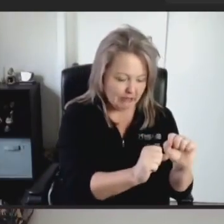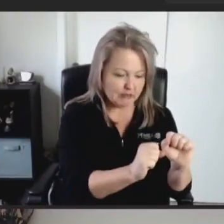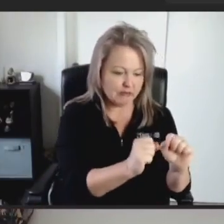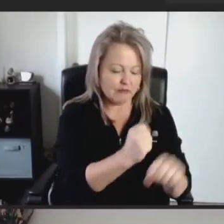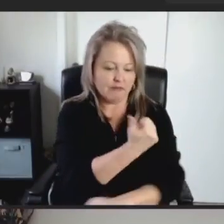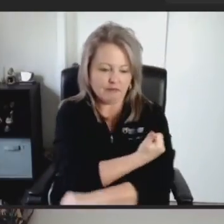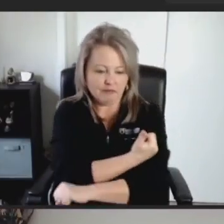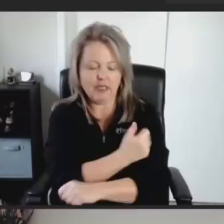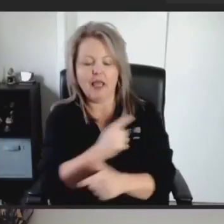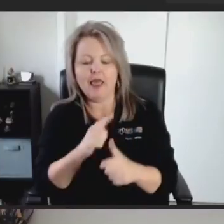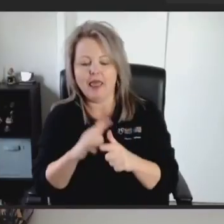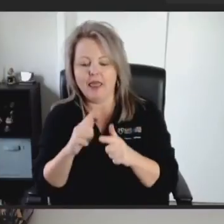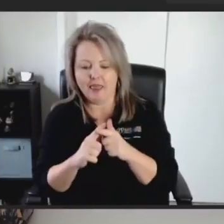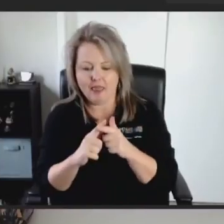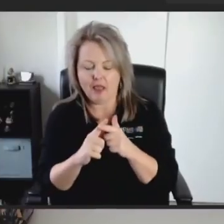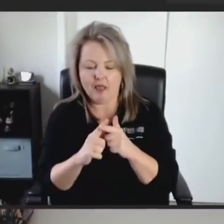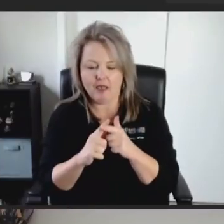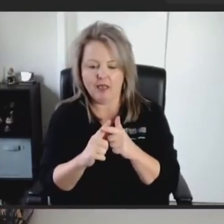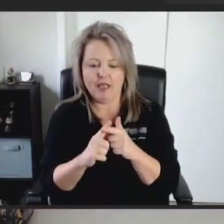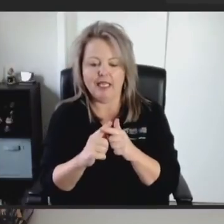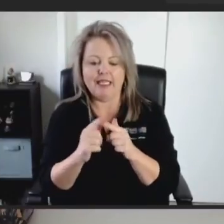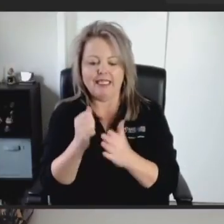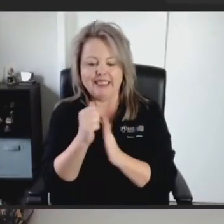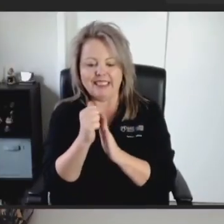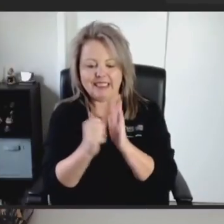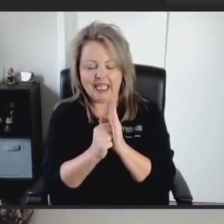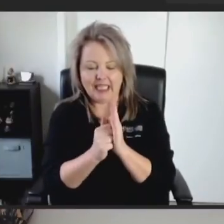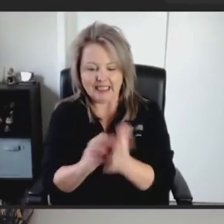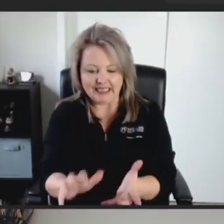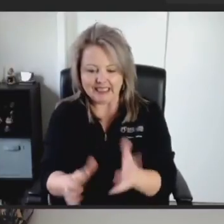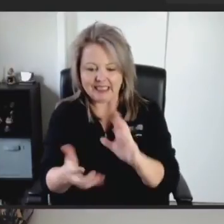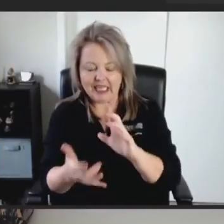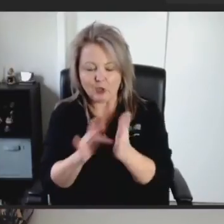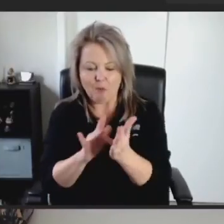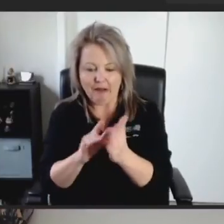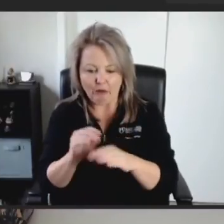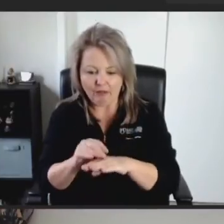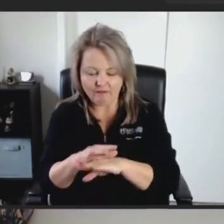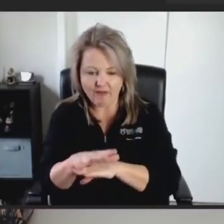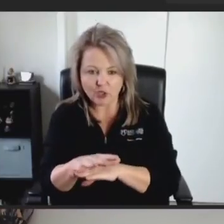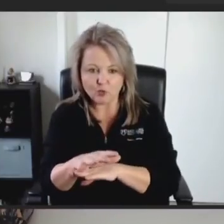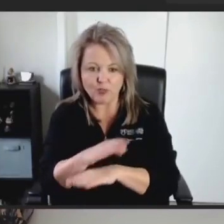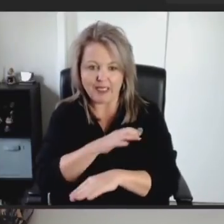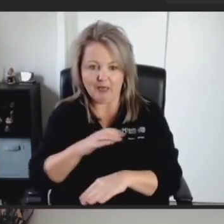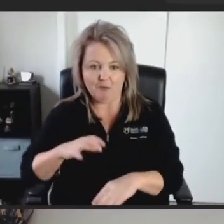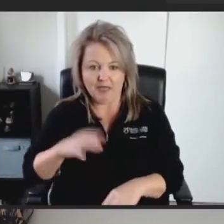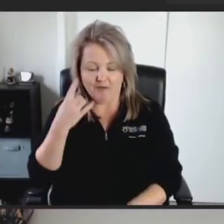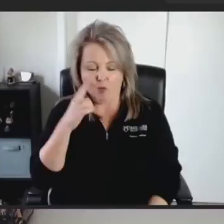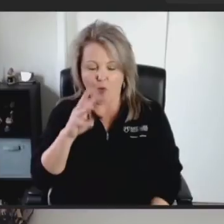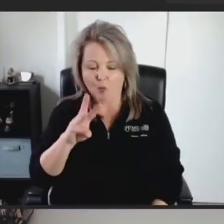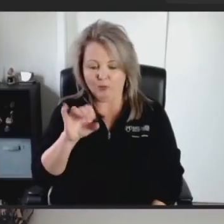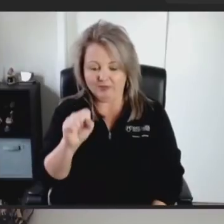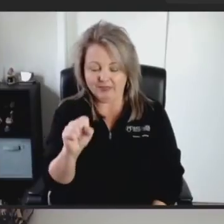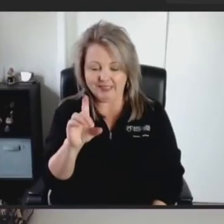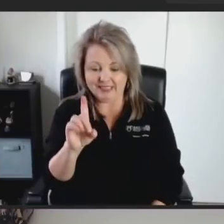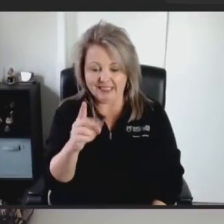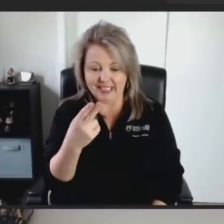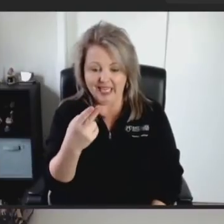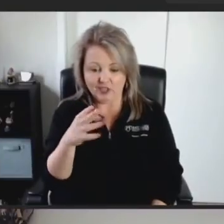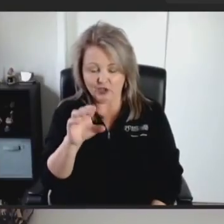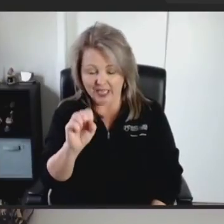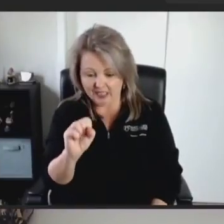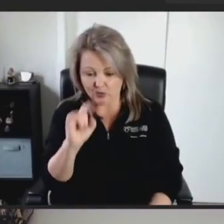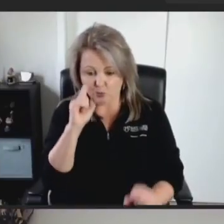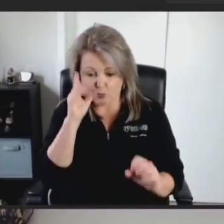the State Disaster Medical Advisory Committee website for Wisconsin DHS. There